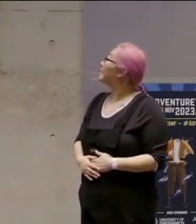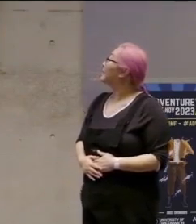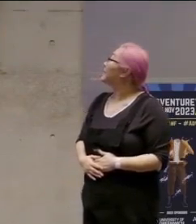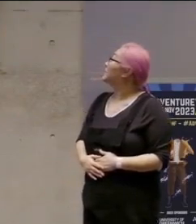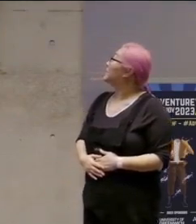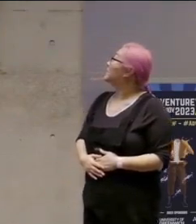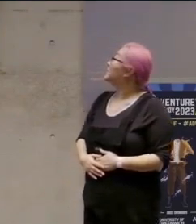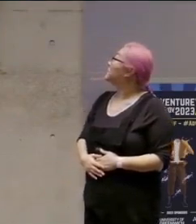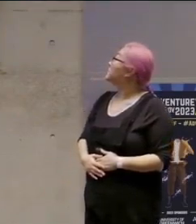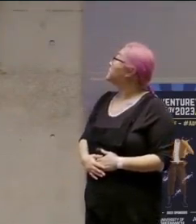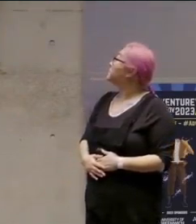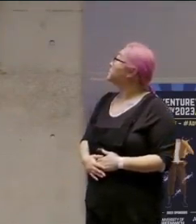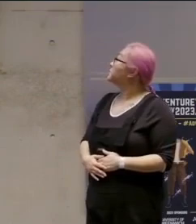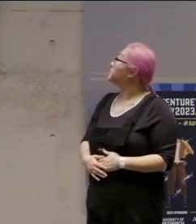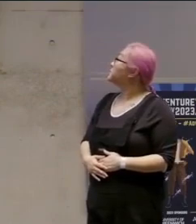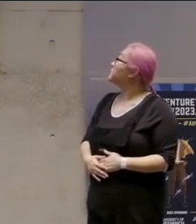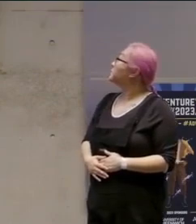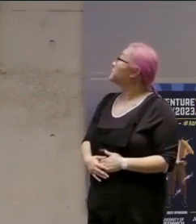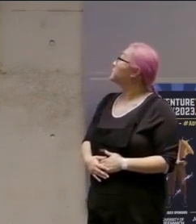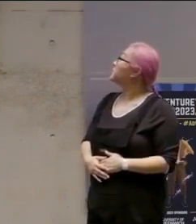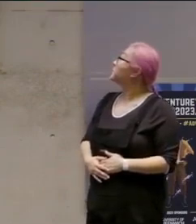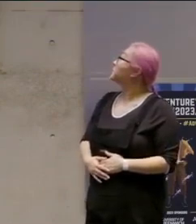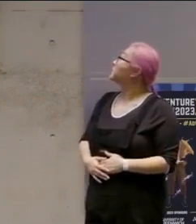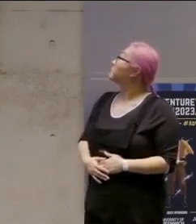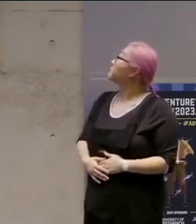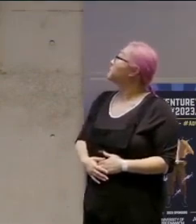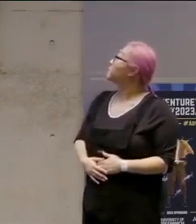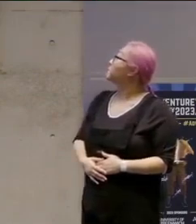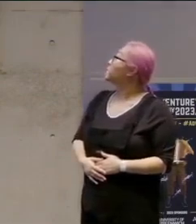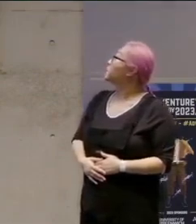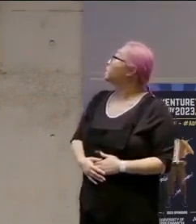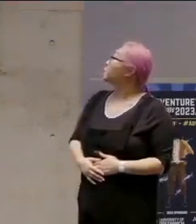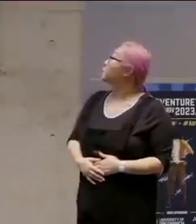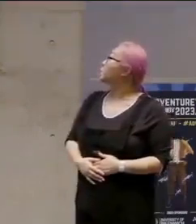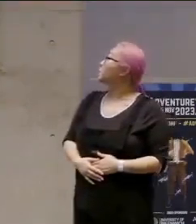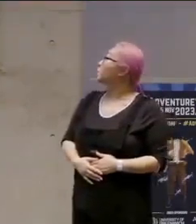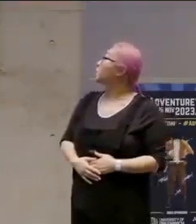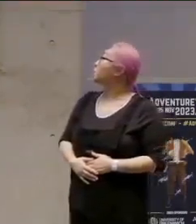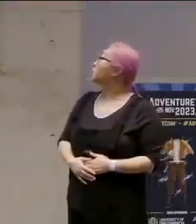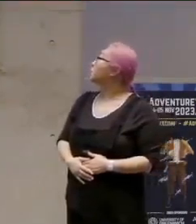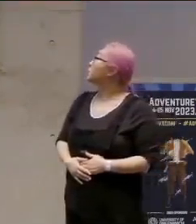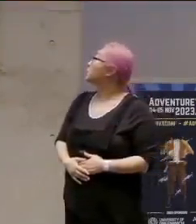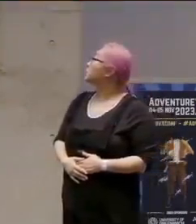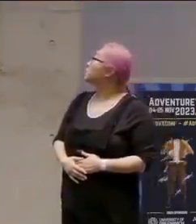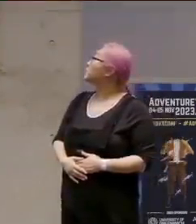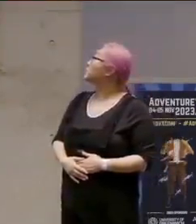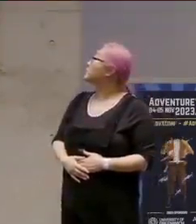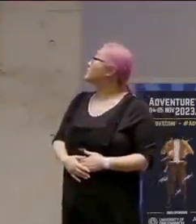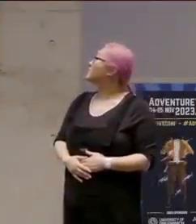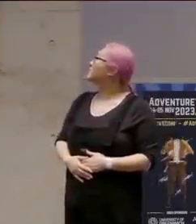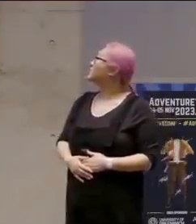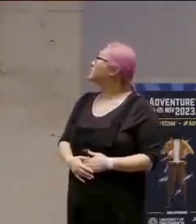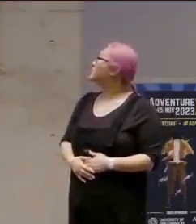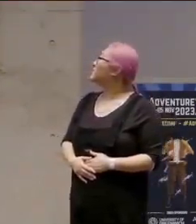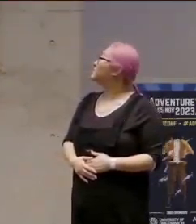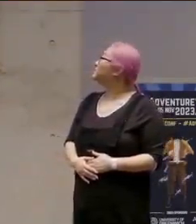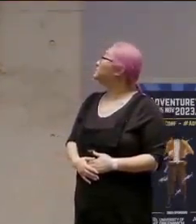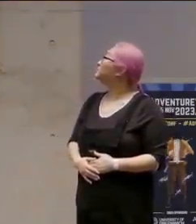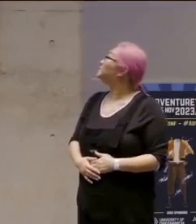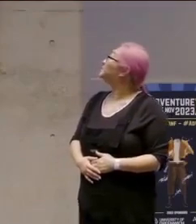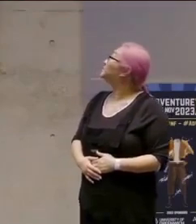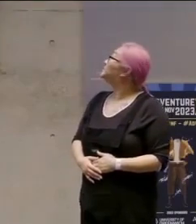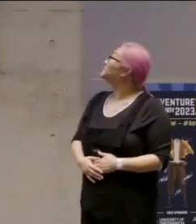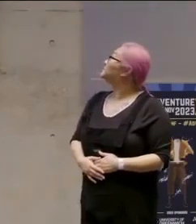show some footage to kind of give you a sense for kind of how this works. This is Little Sims.